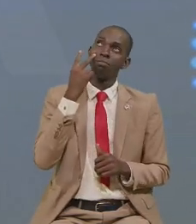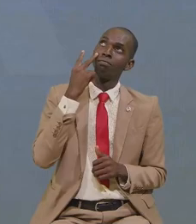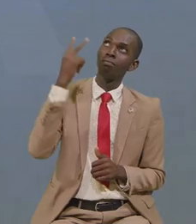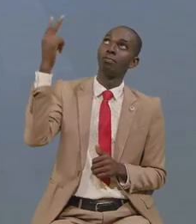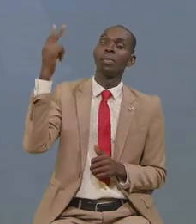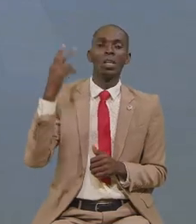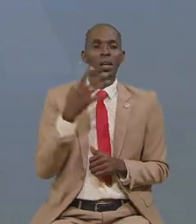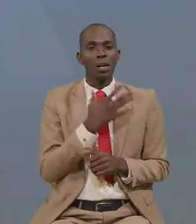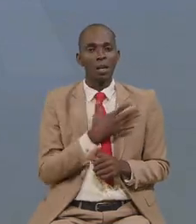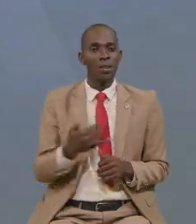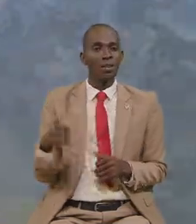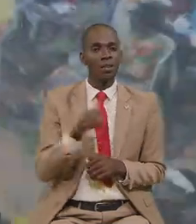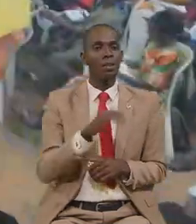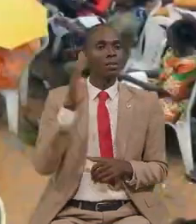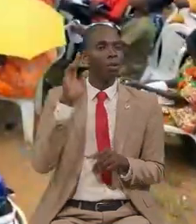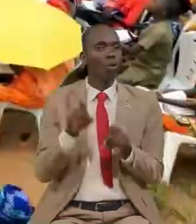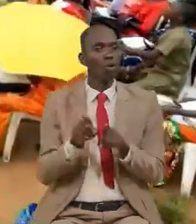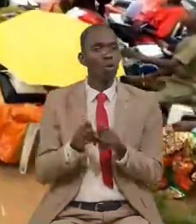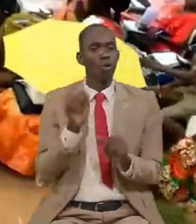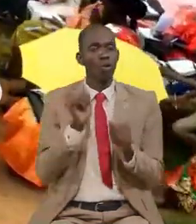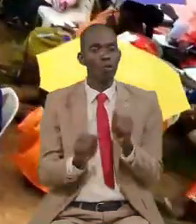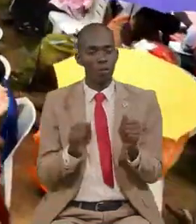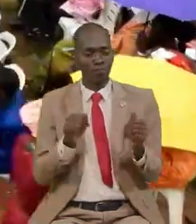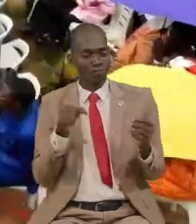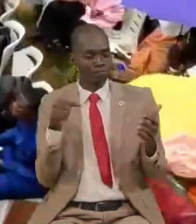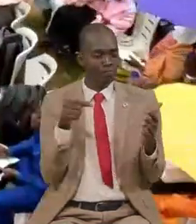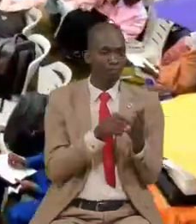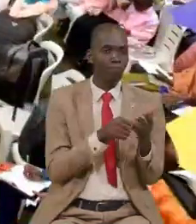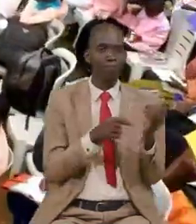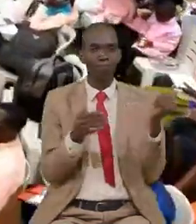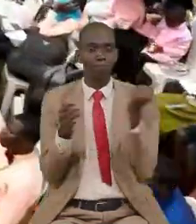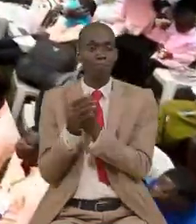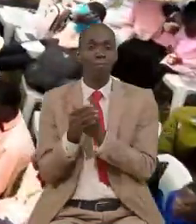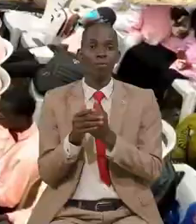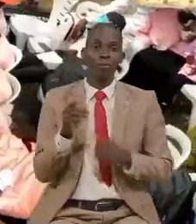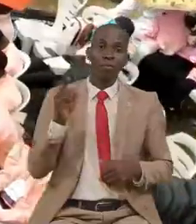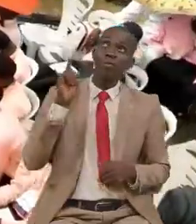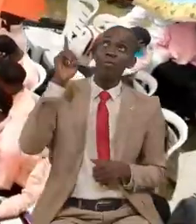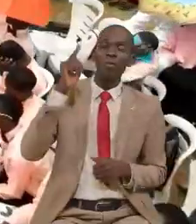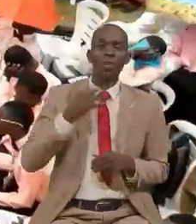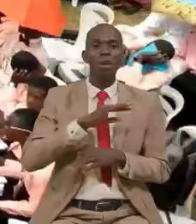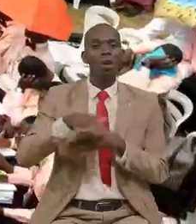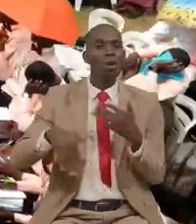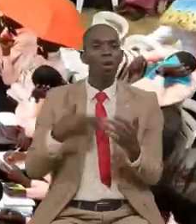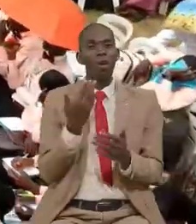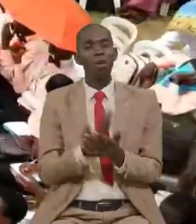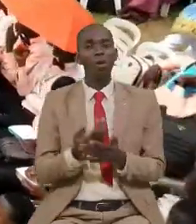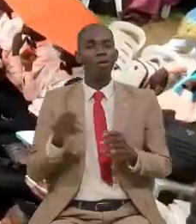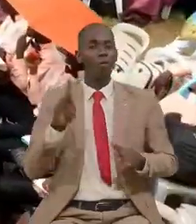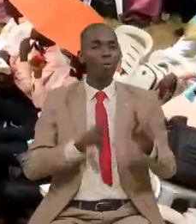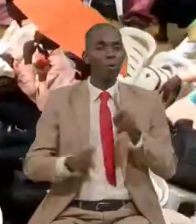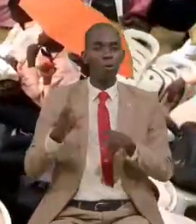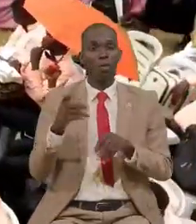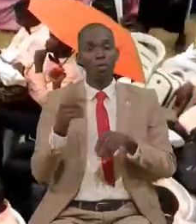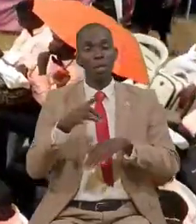they also which pierced him, and all kindreds of the earth